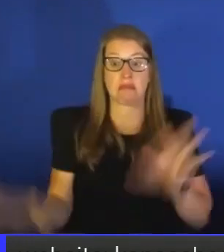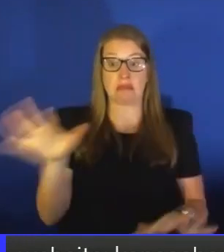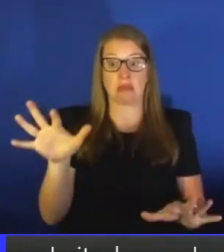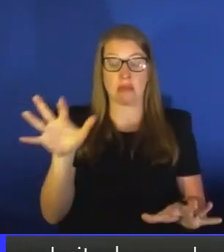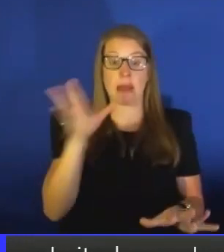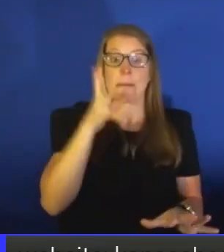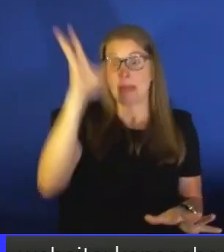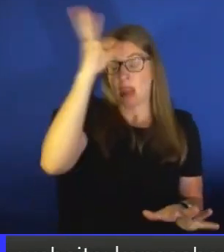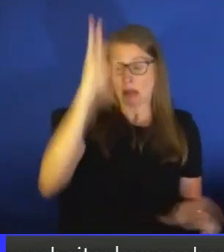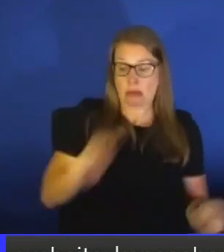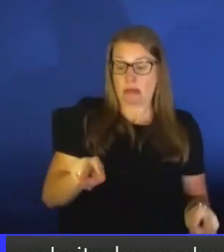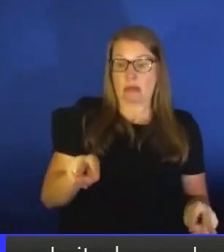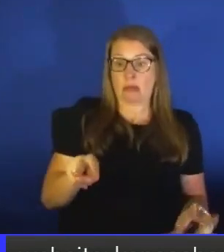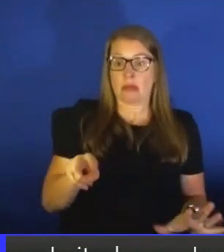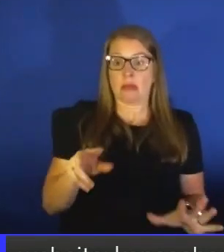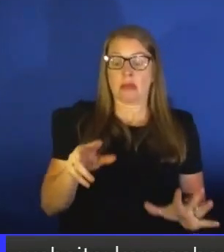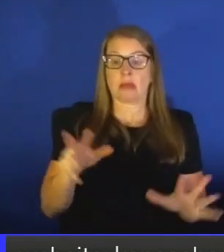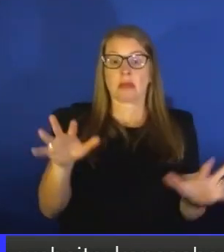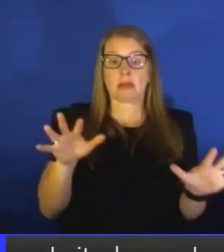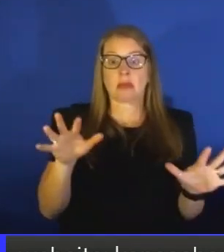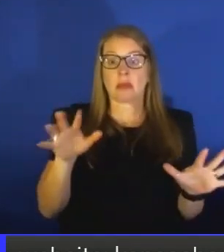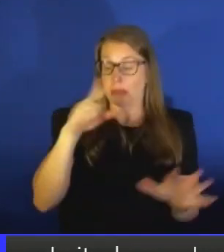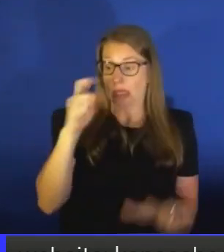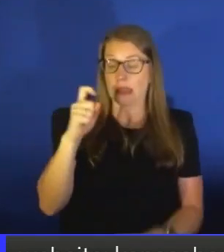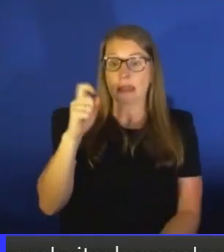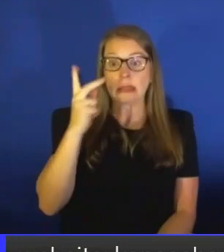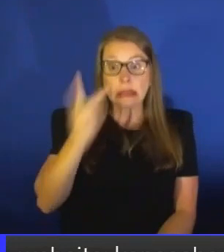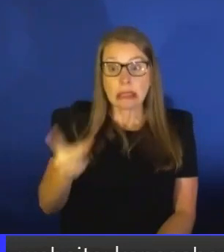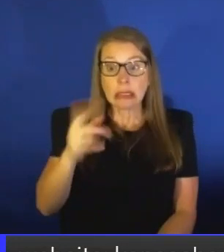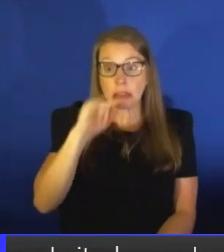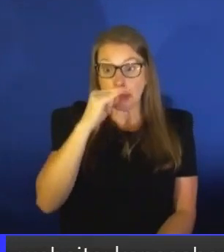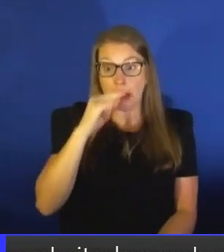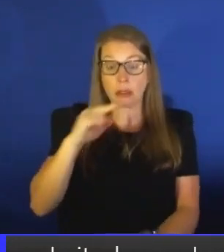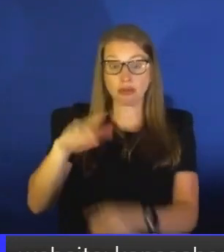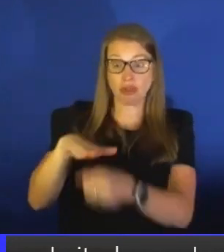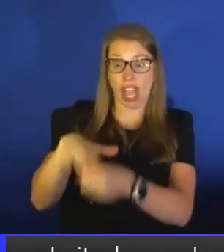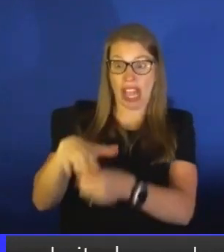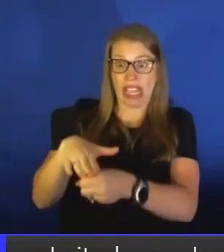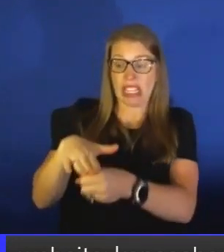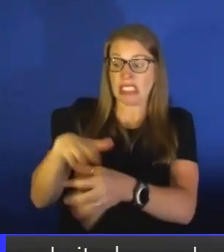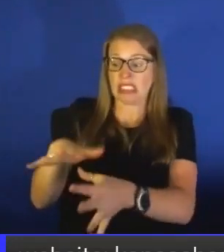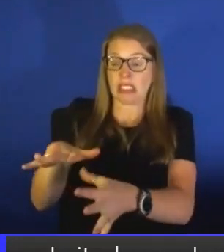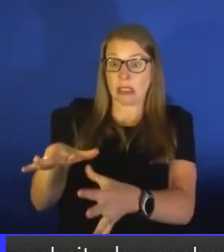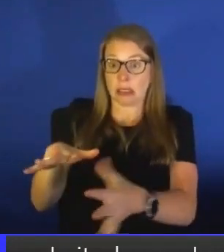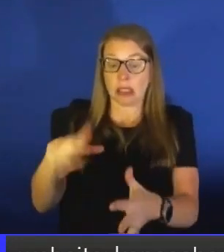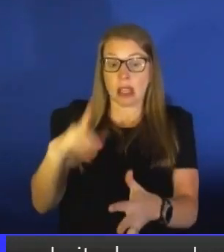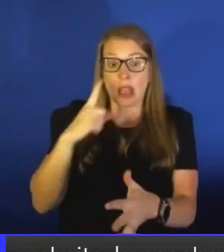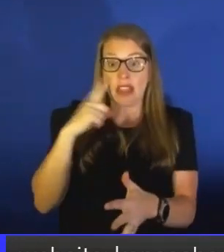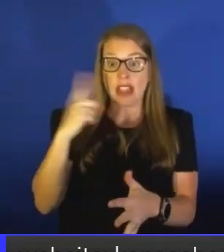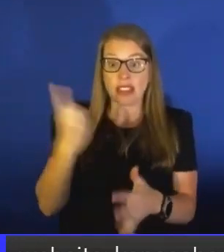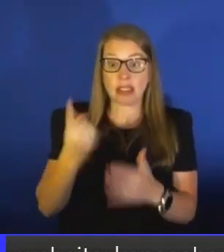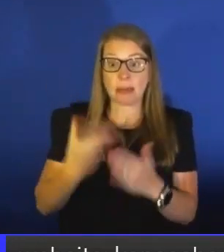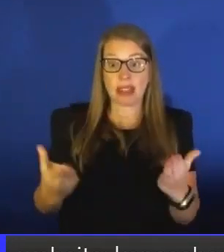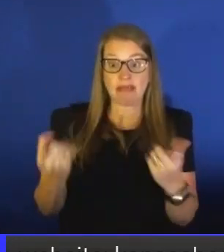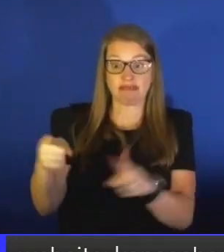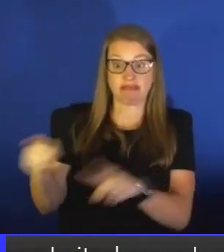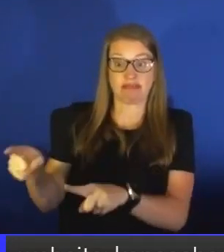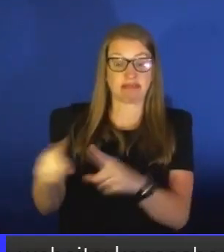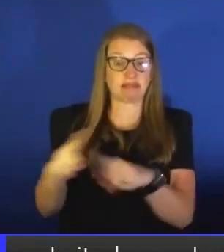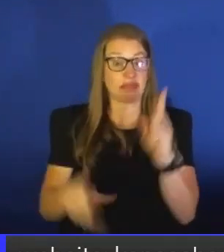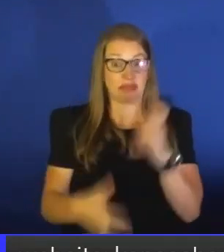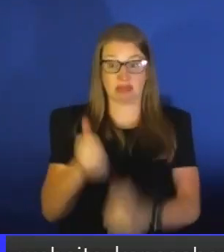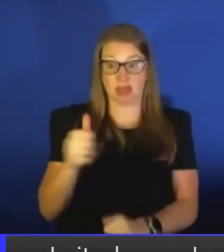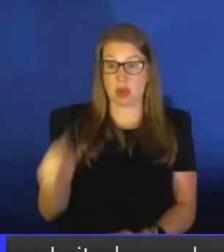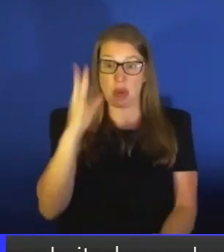to the parents, because when you see your child in that much distress, you think there's something that's going on, but the vast majority, they'll go back